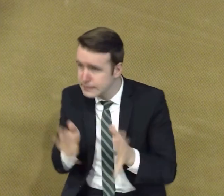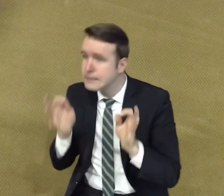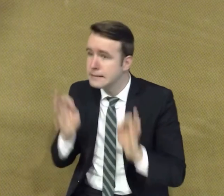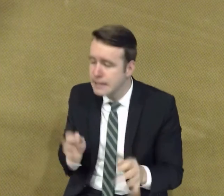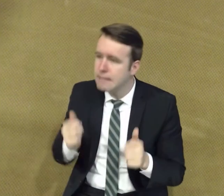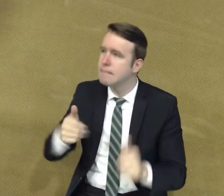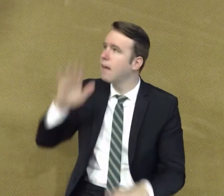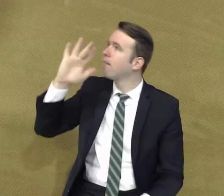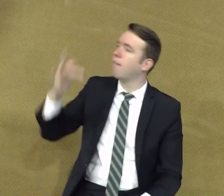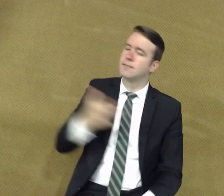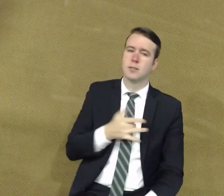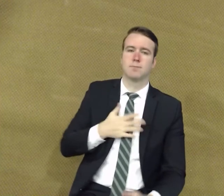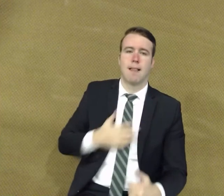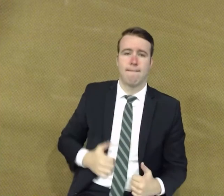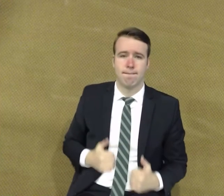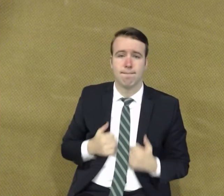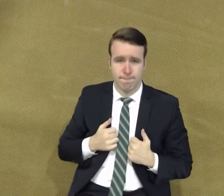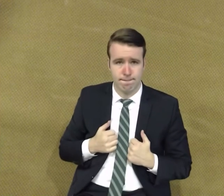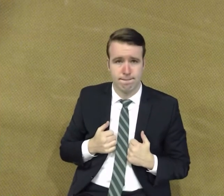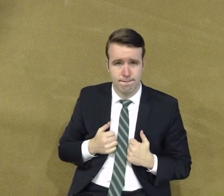and let God touch your life.